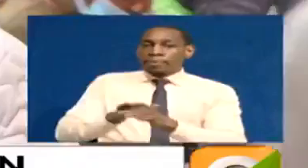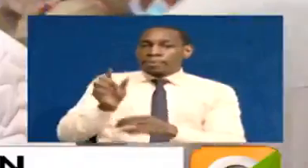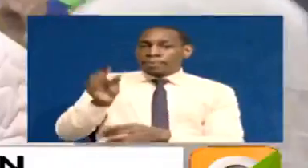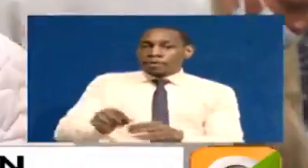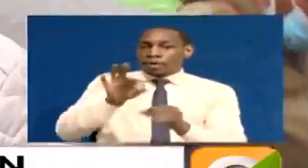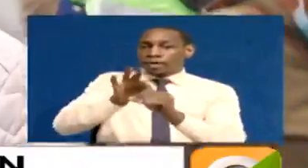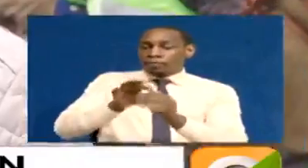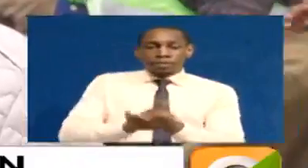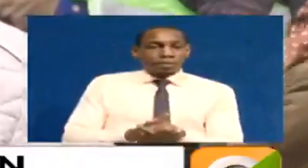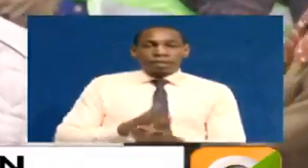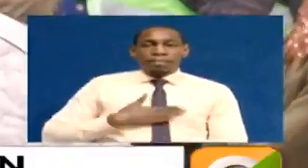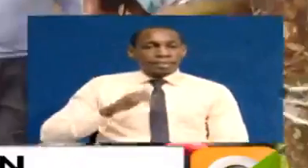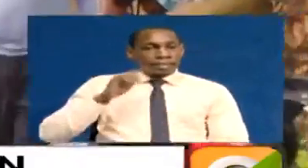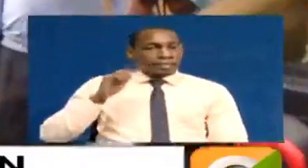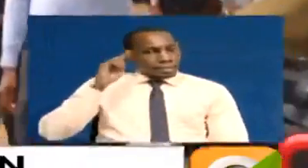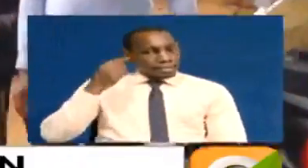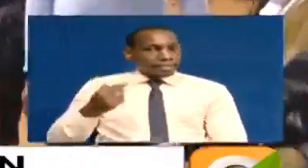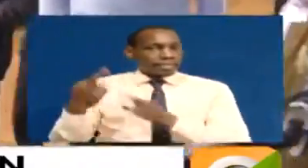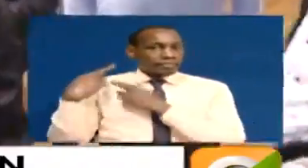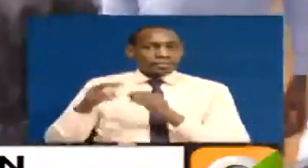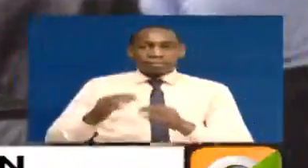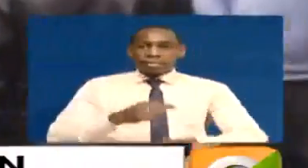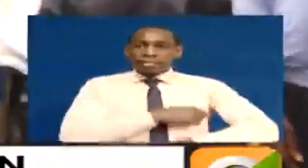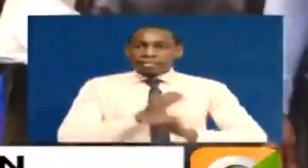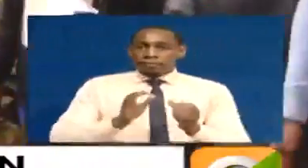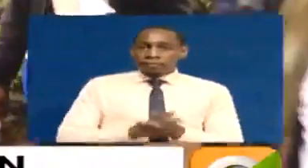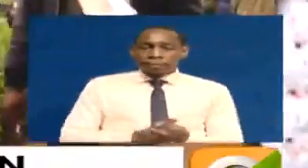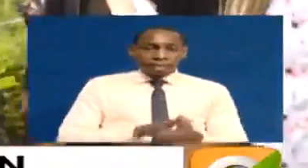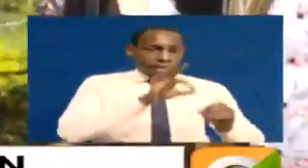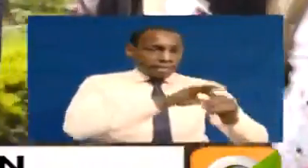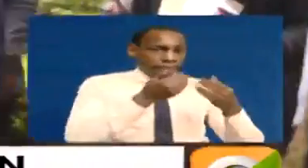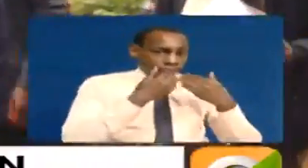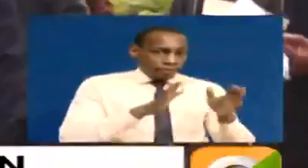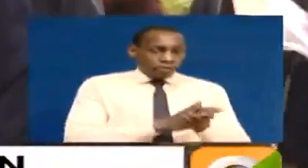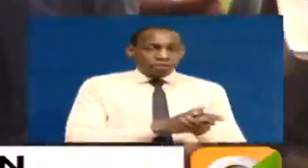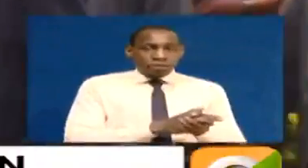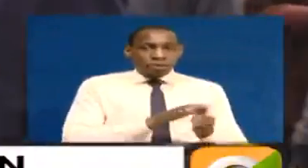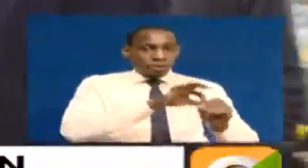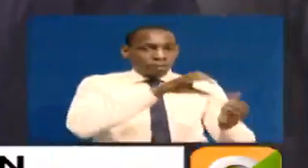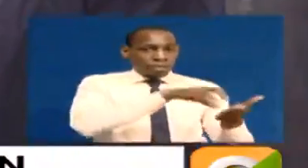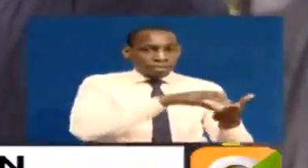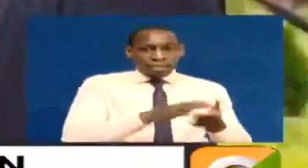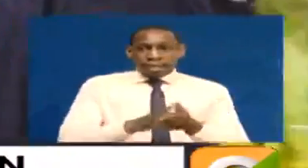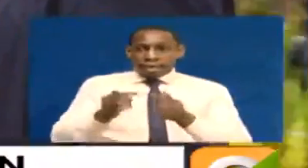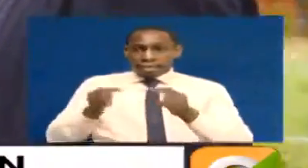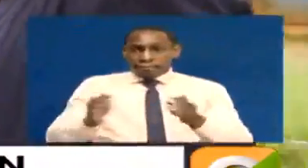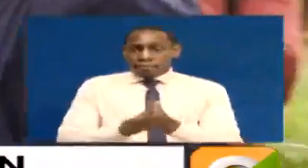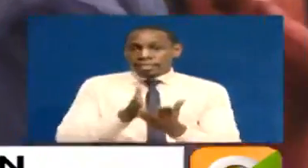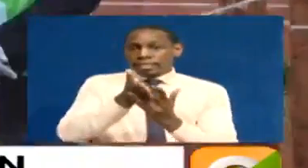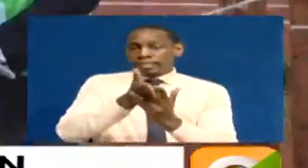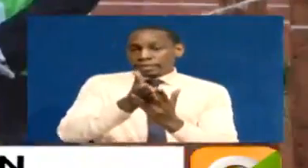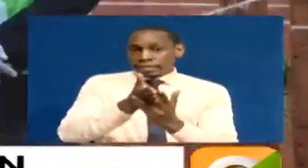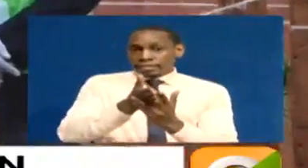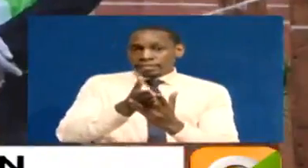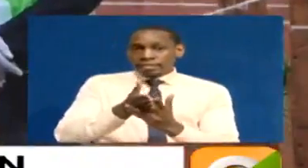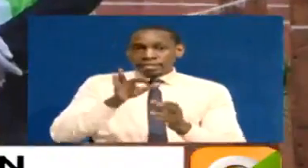the other, I don't think that's the chief's work. Githinji, who voted at Kahuo Uhuru polling station, however dismissed talk of